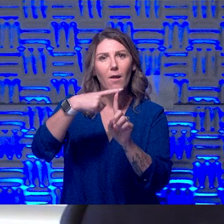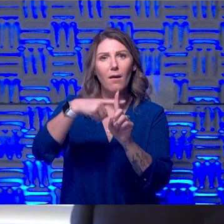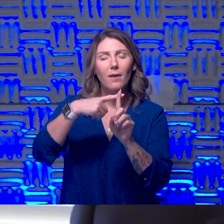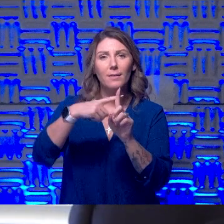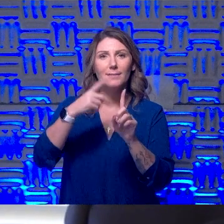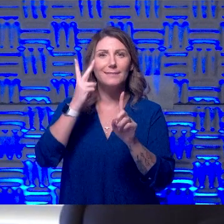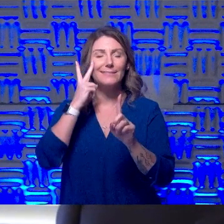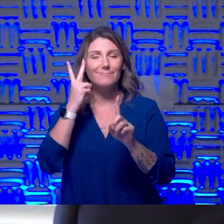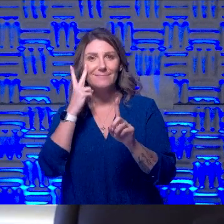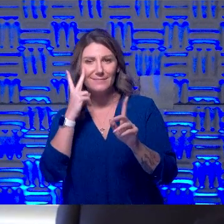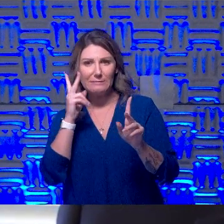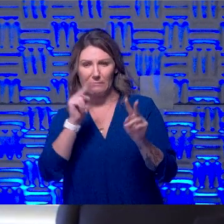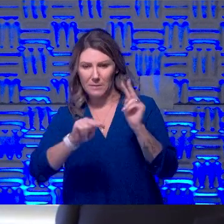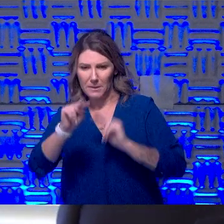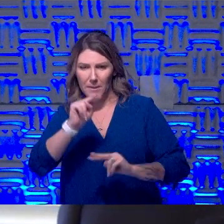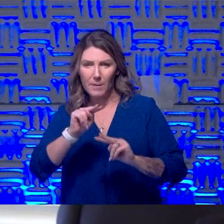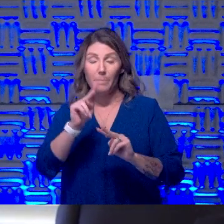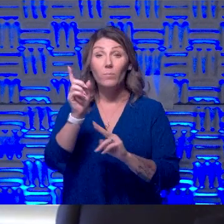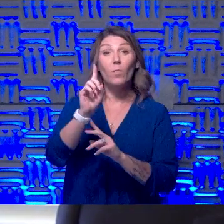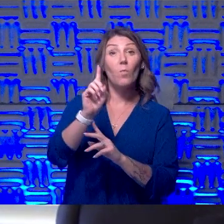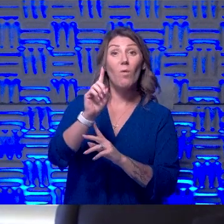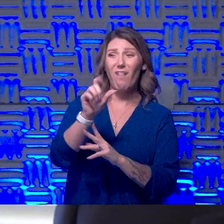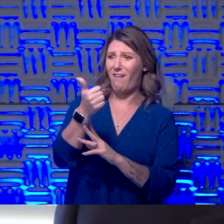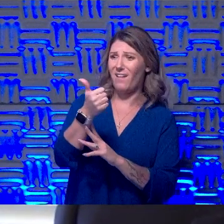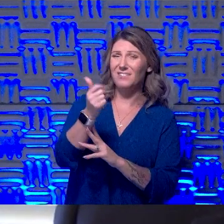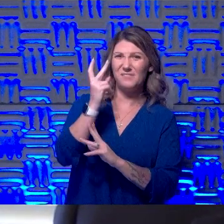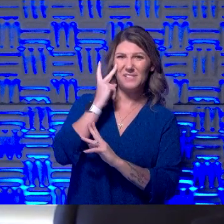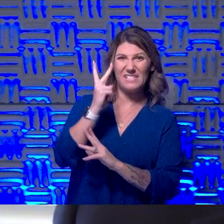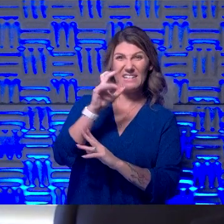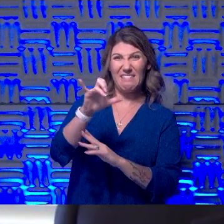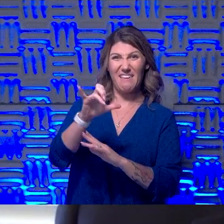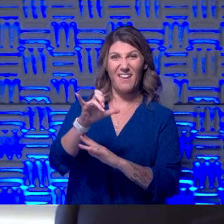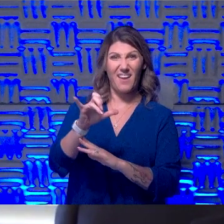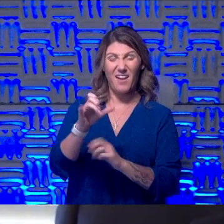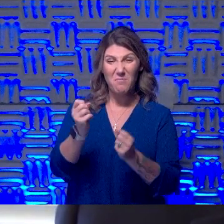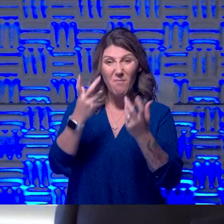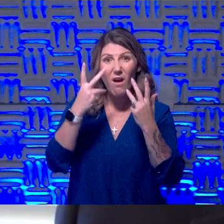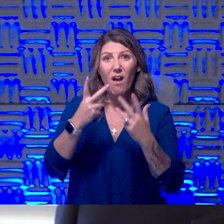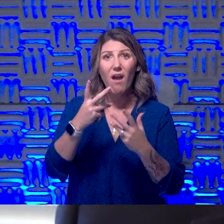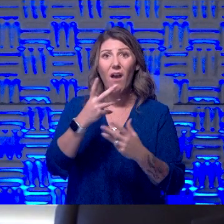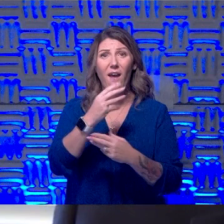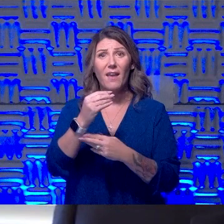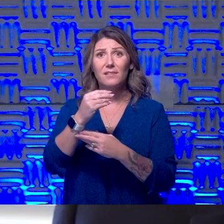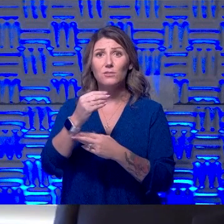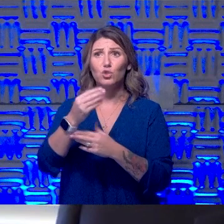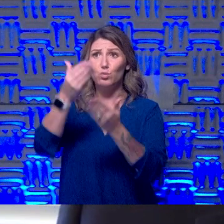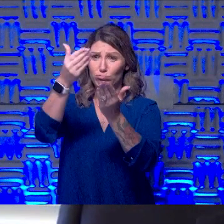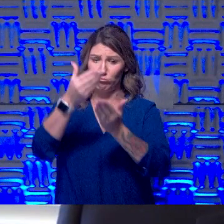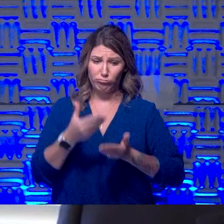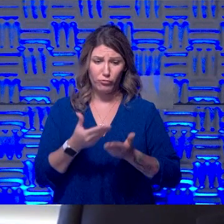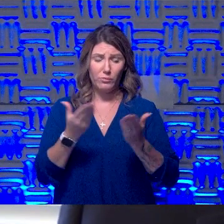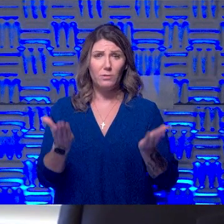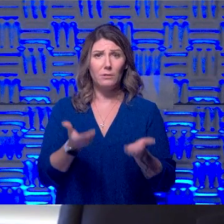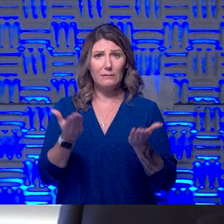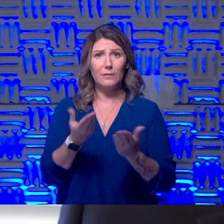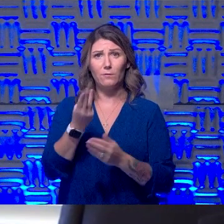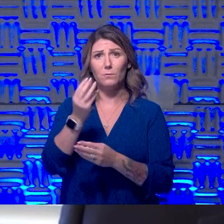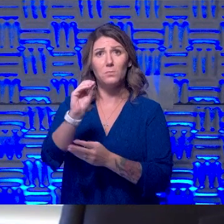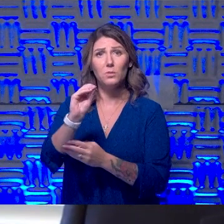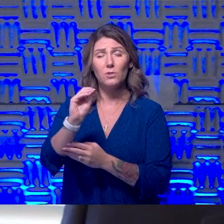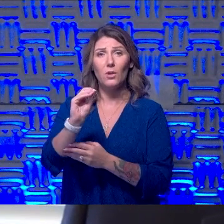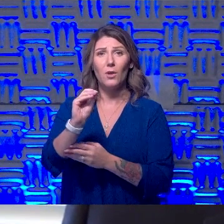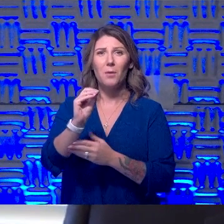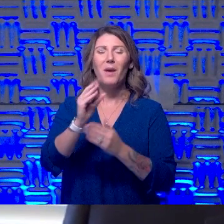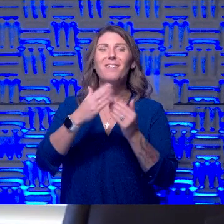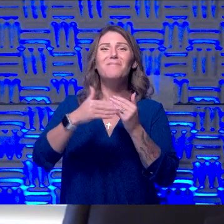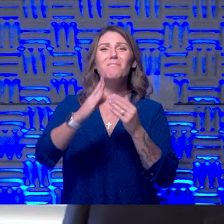equation. Where else are you going to see a stimulus of this size, of this order of the magnitude to bring things in? But beyond that, for the healthcare, think of